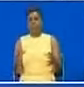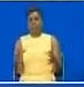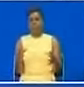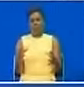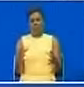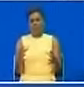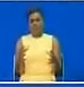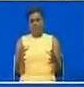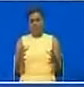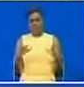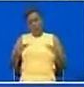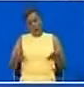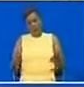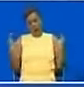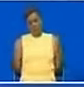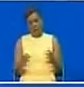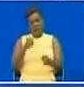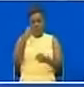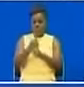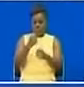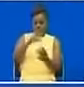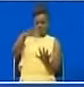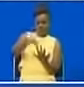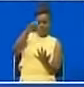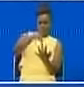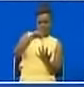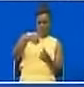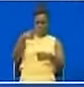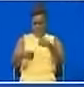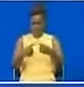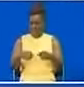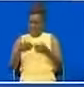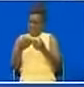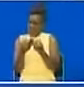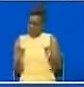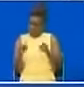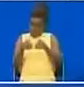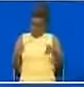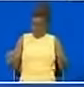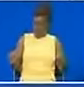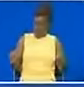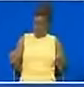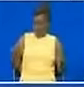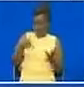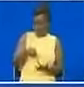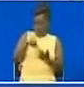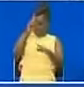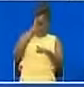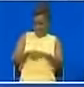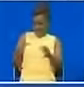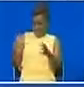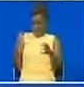which is how the party conducts its nomination process. Will it be free and fair, especially